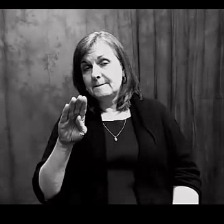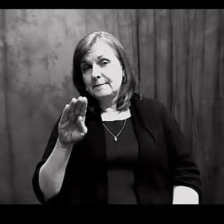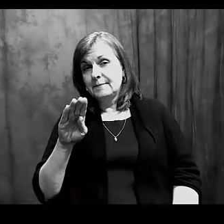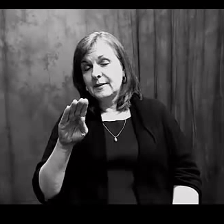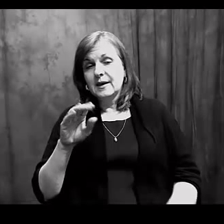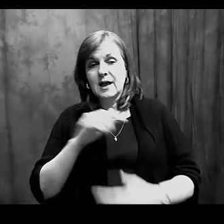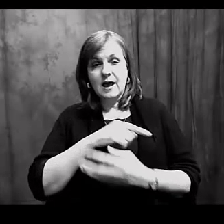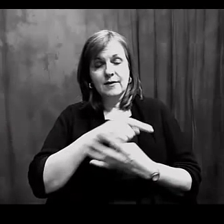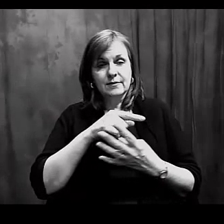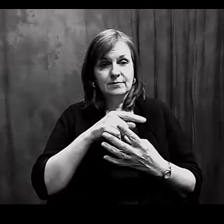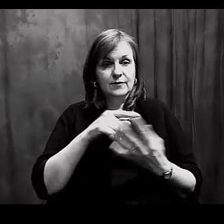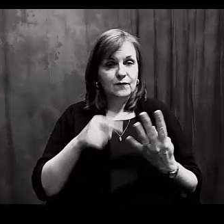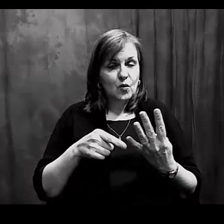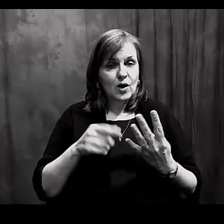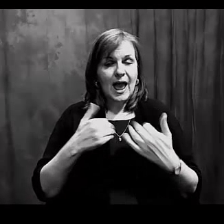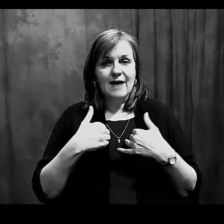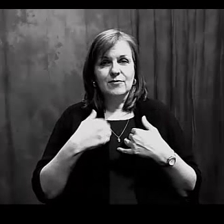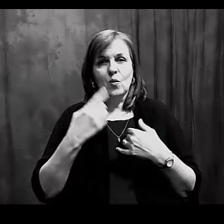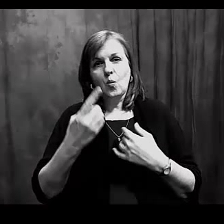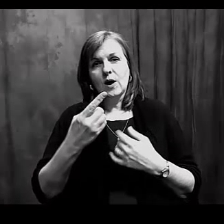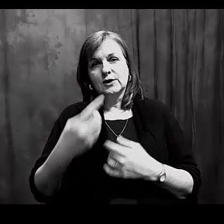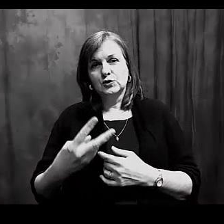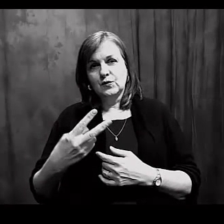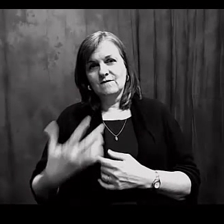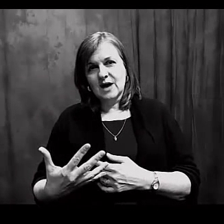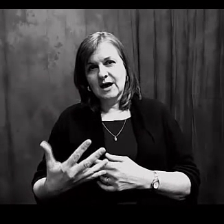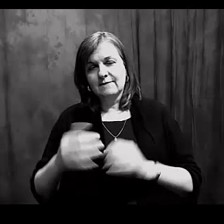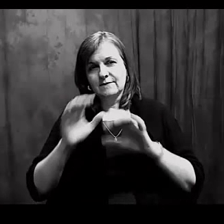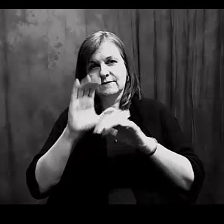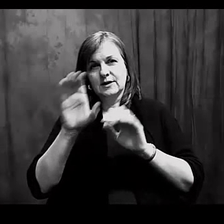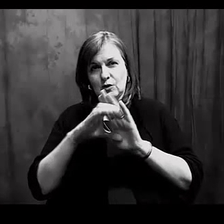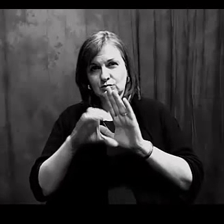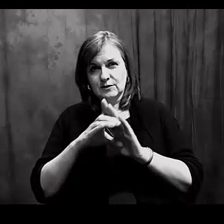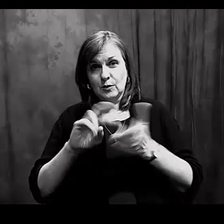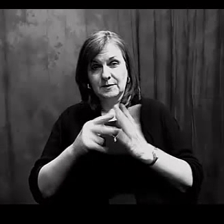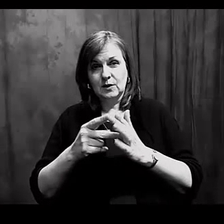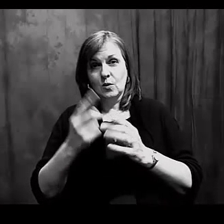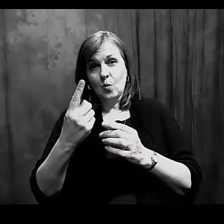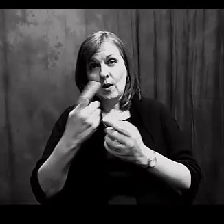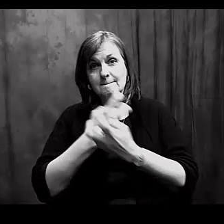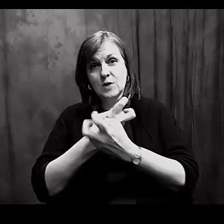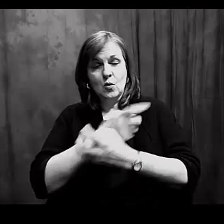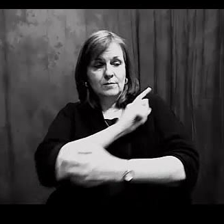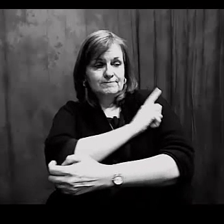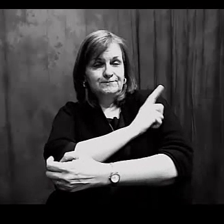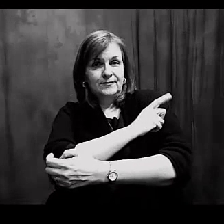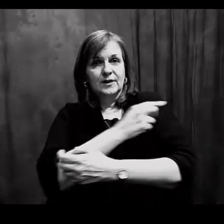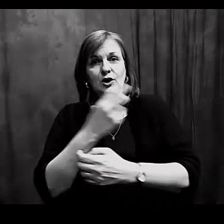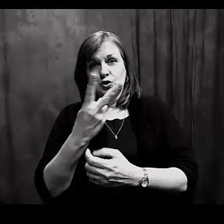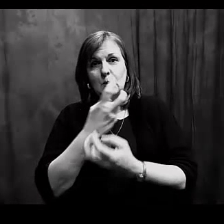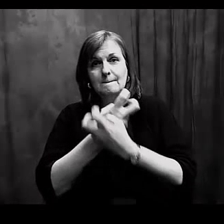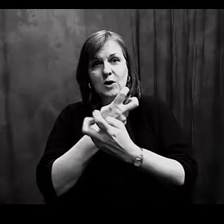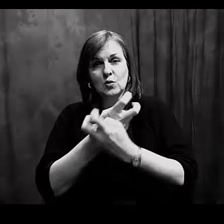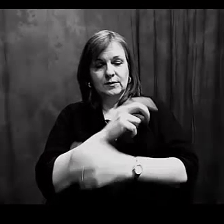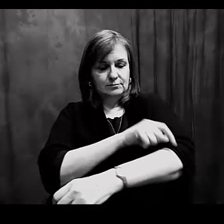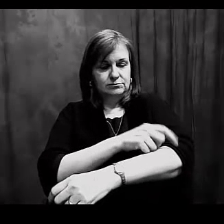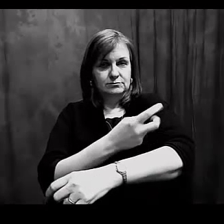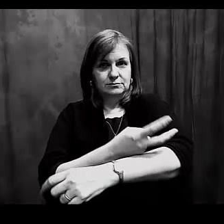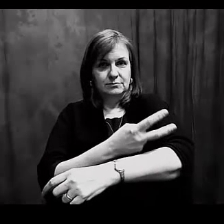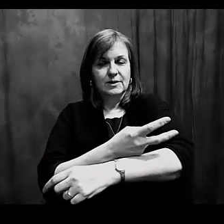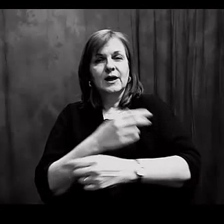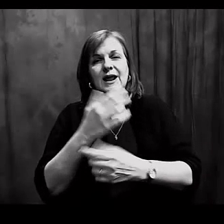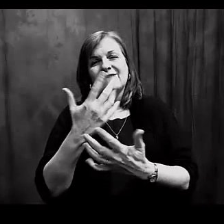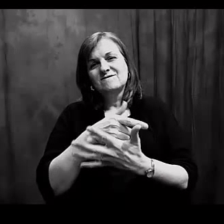of them fall into this 1-2-5 characteristic. So meaning they have one bone, two bones,